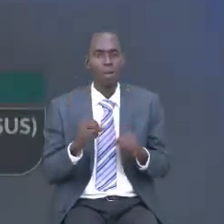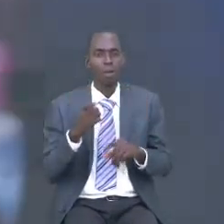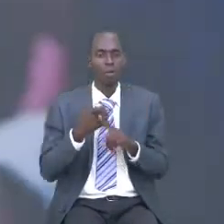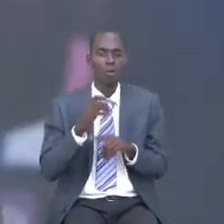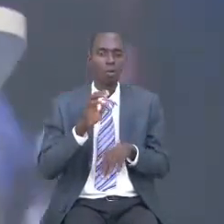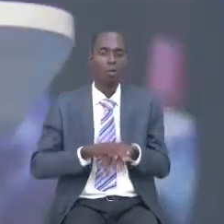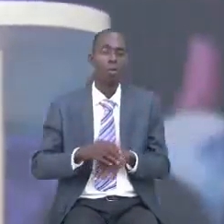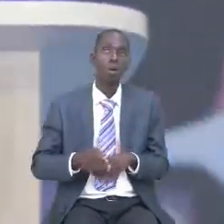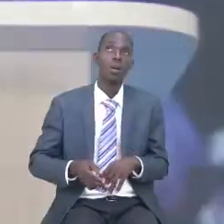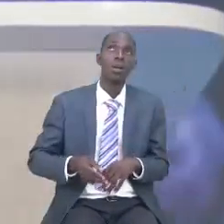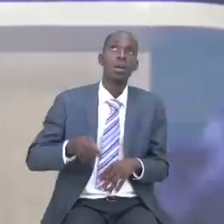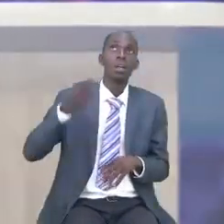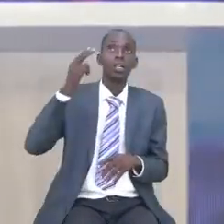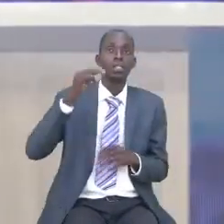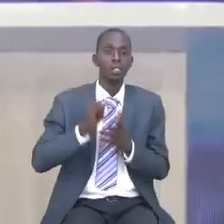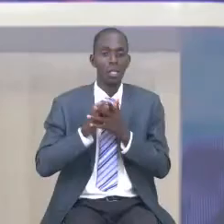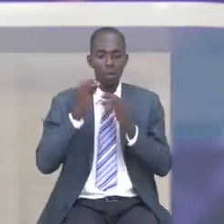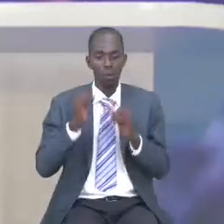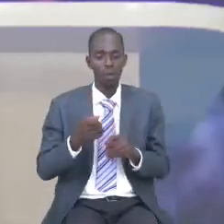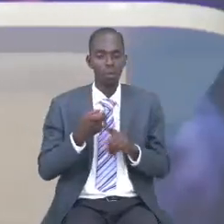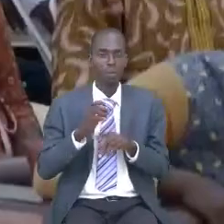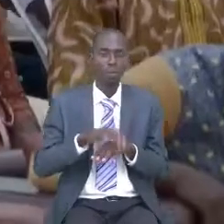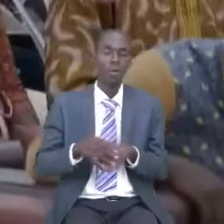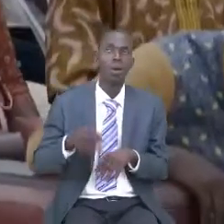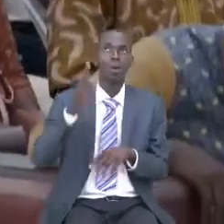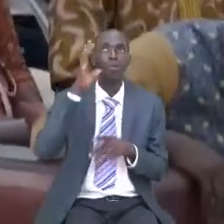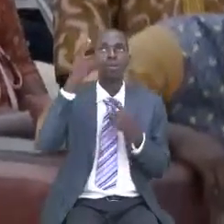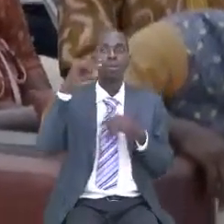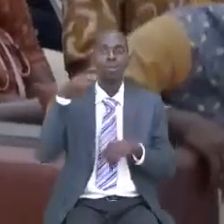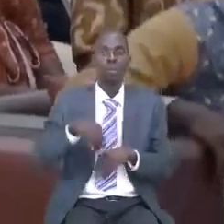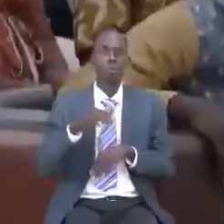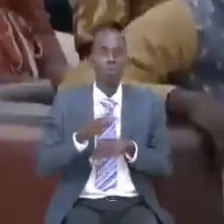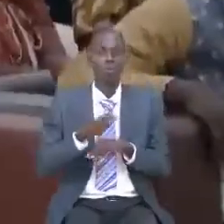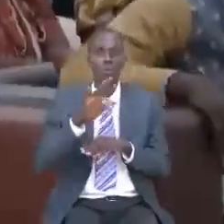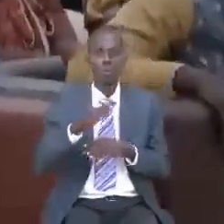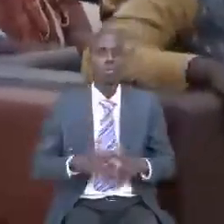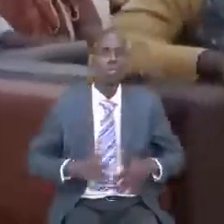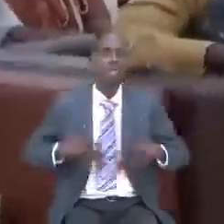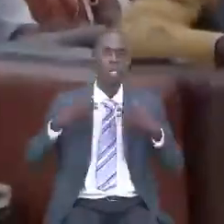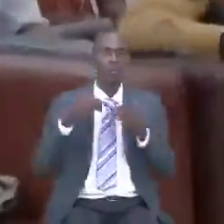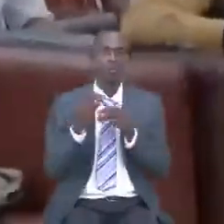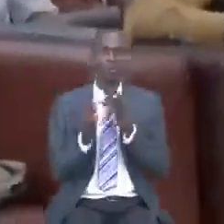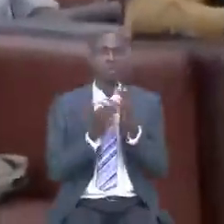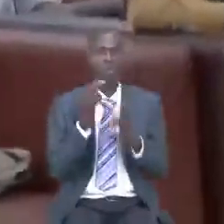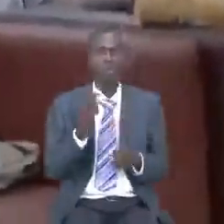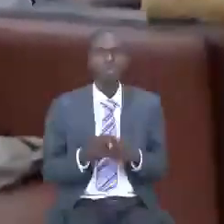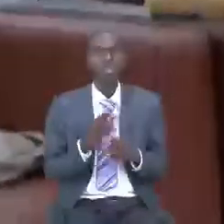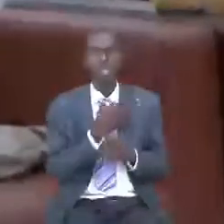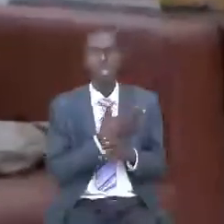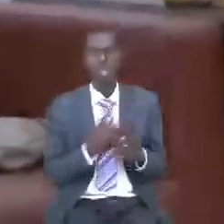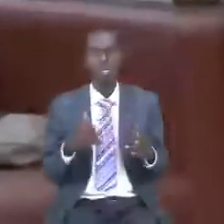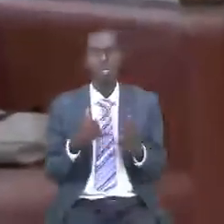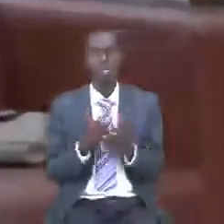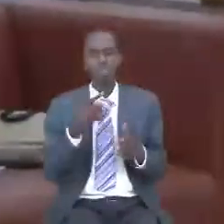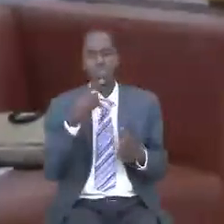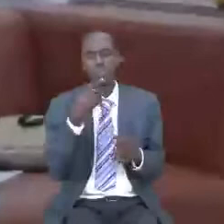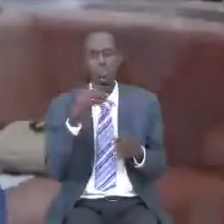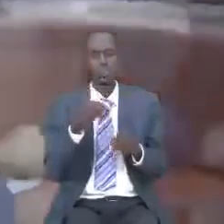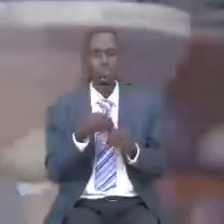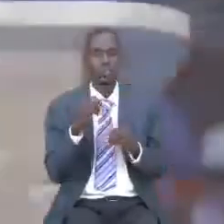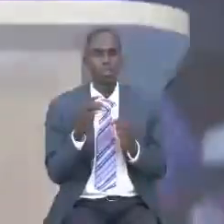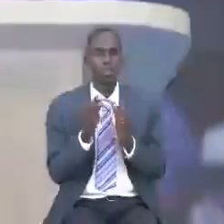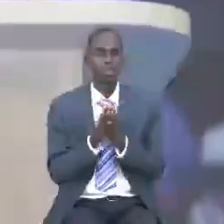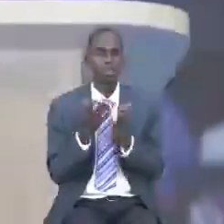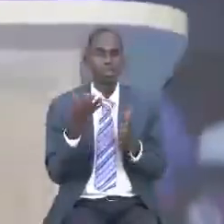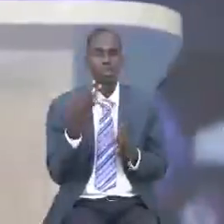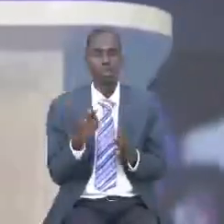on high will descend upon your life. And then he tells us in Acts of the Apostles chapter